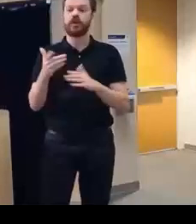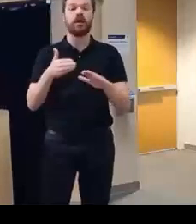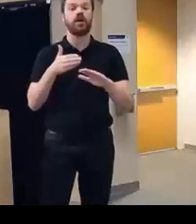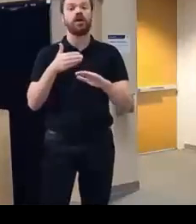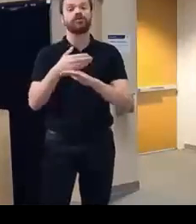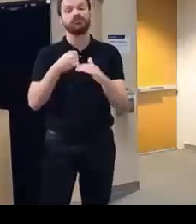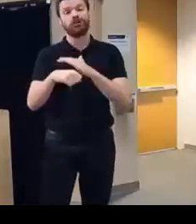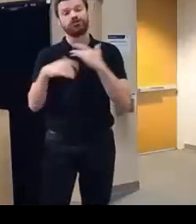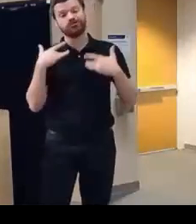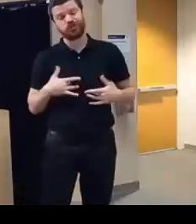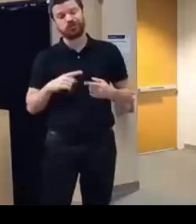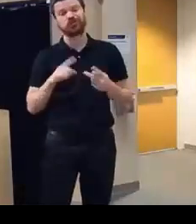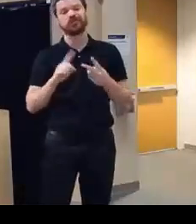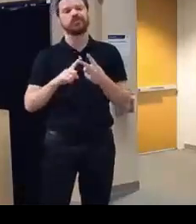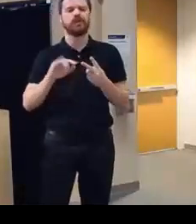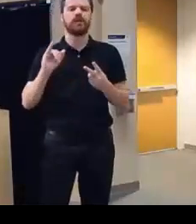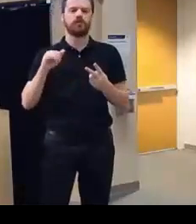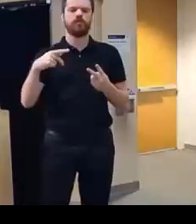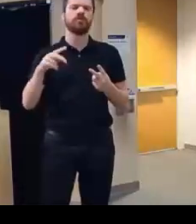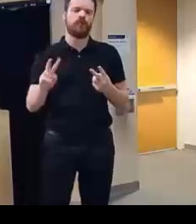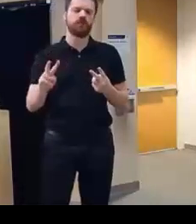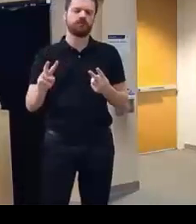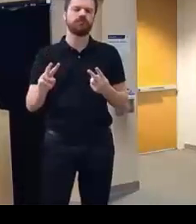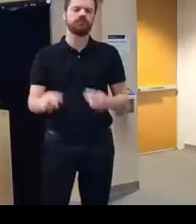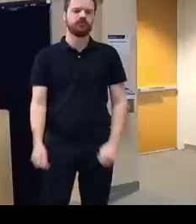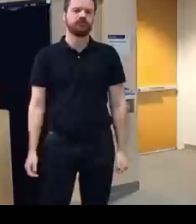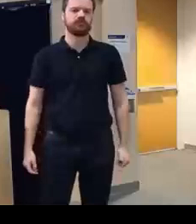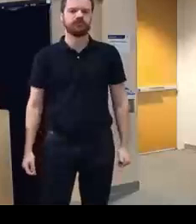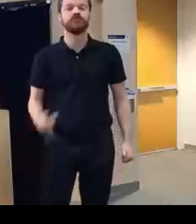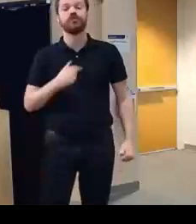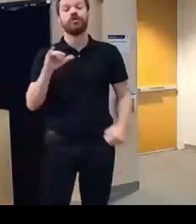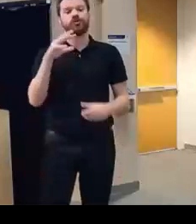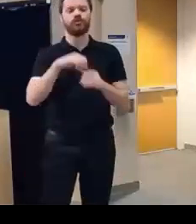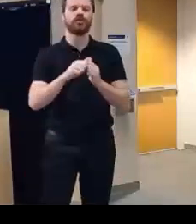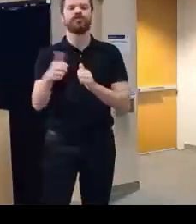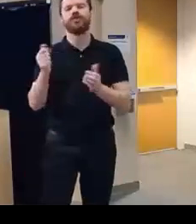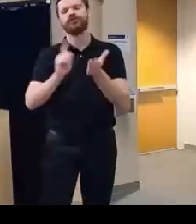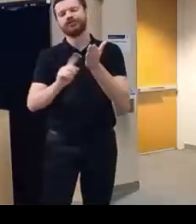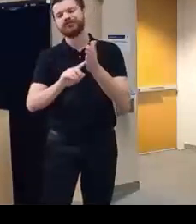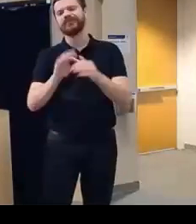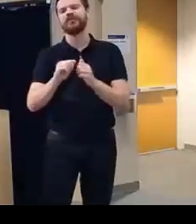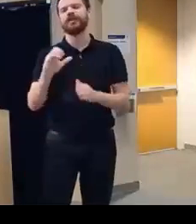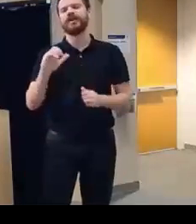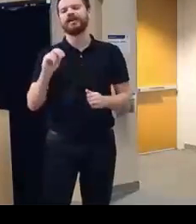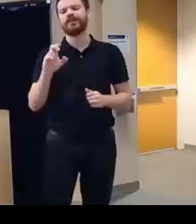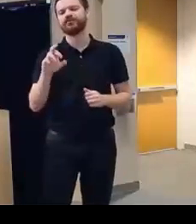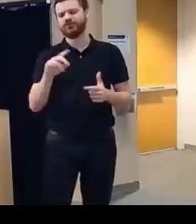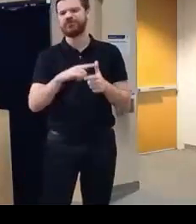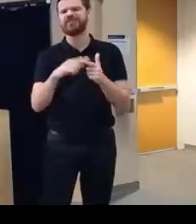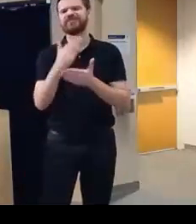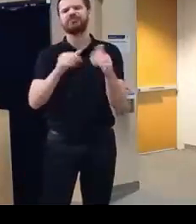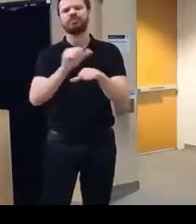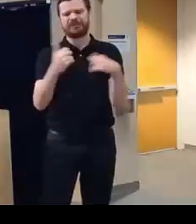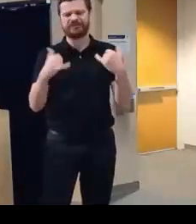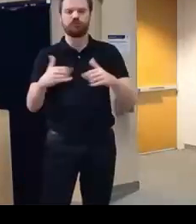postpartum depression and intimate partner violence. I also was a part of other research in cancer, and some of this work is still